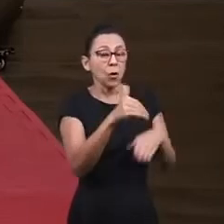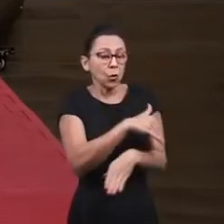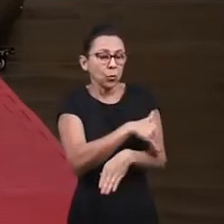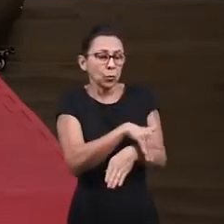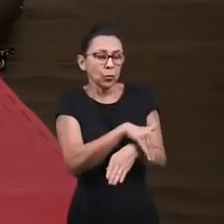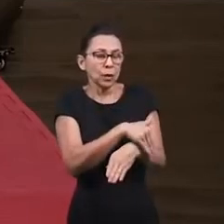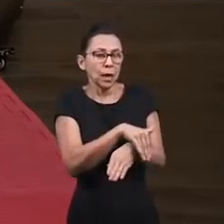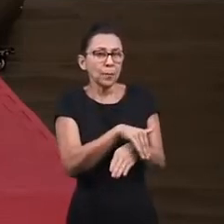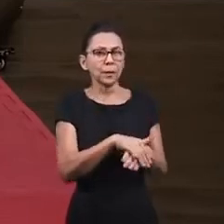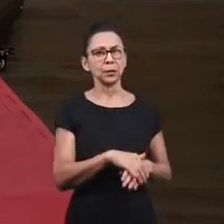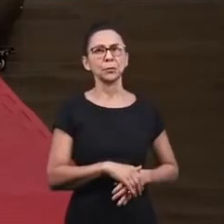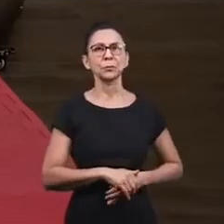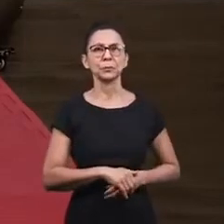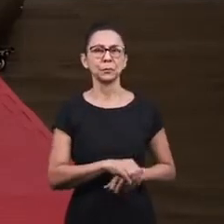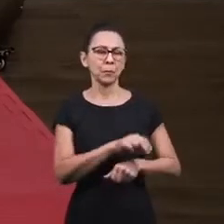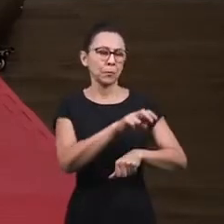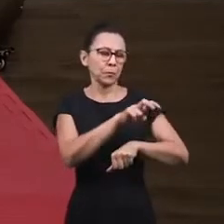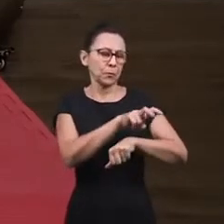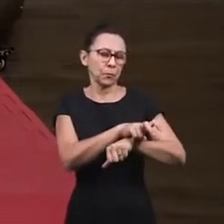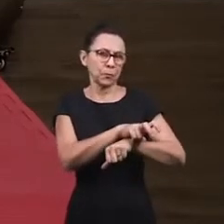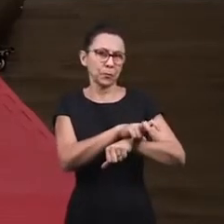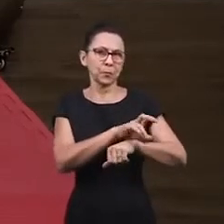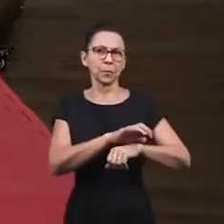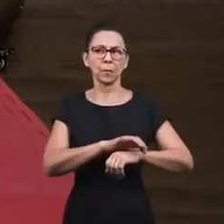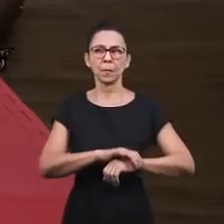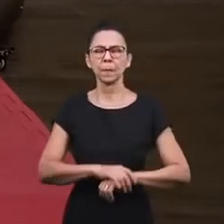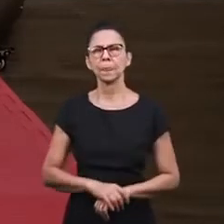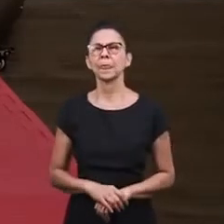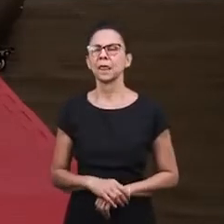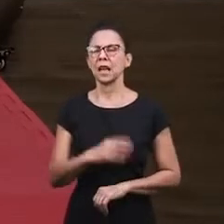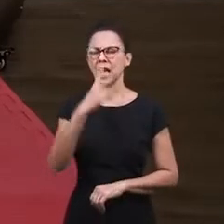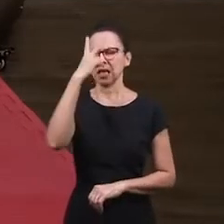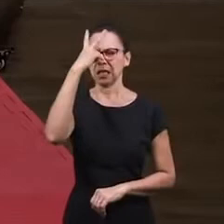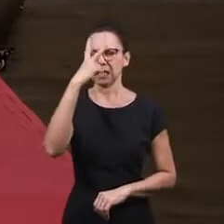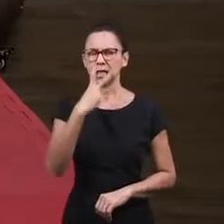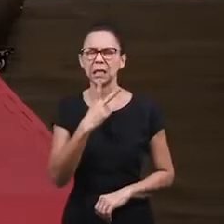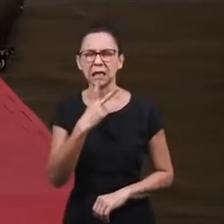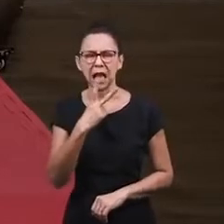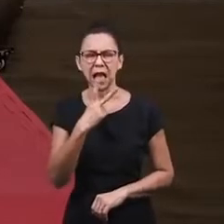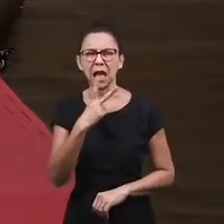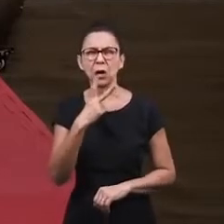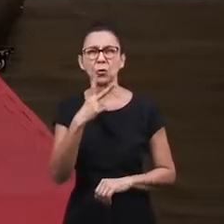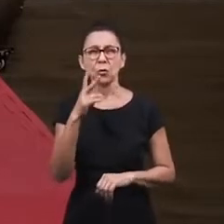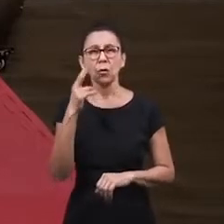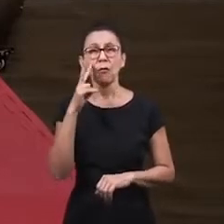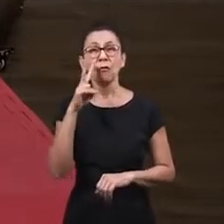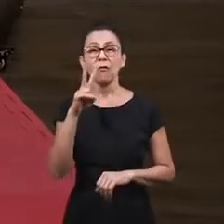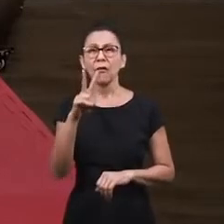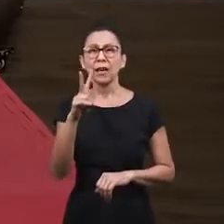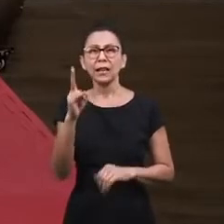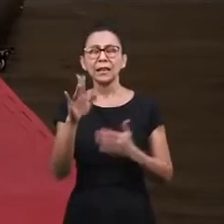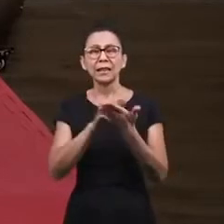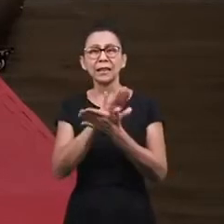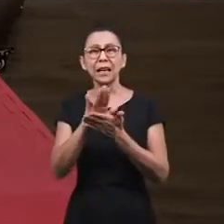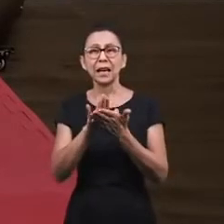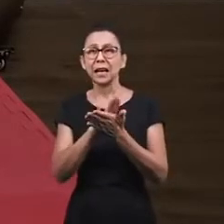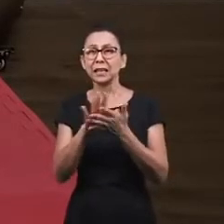A blind person is someone that can't see. They don't see light. They see everything